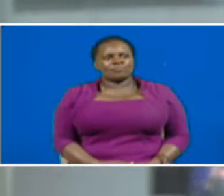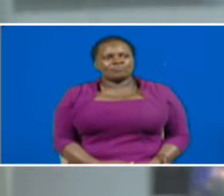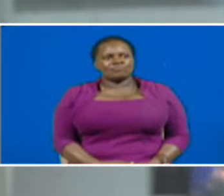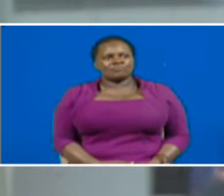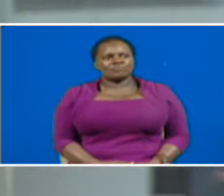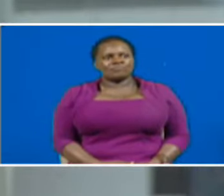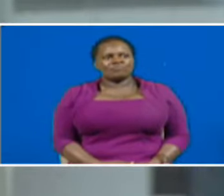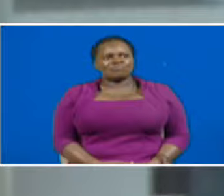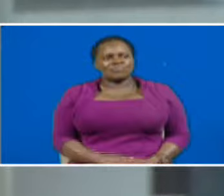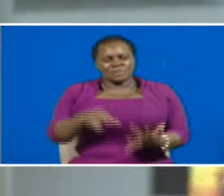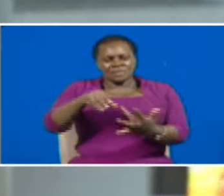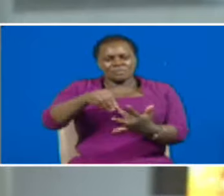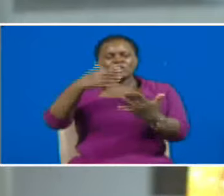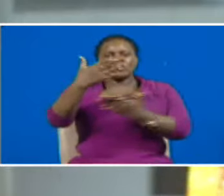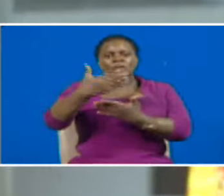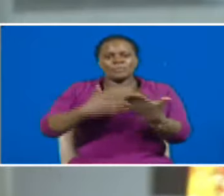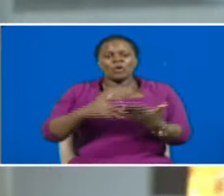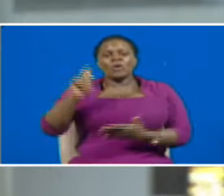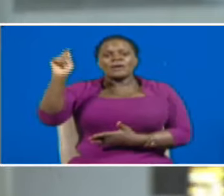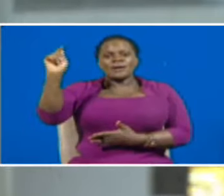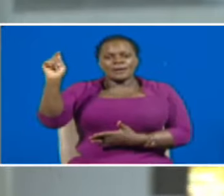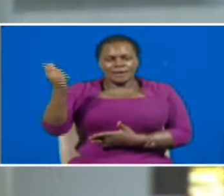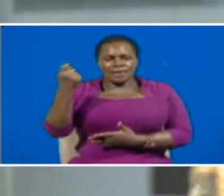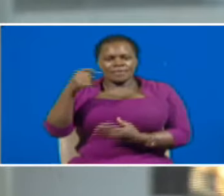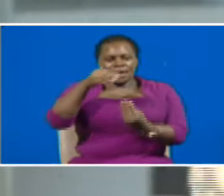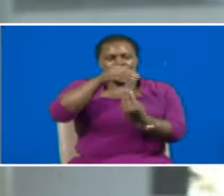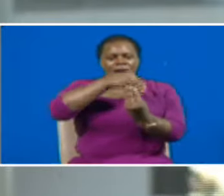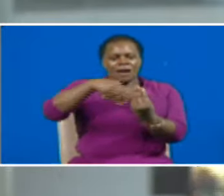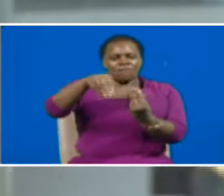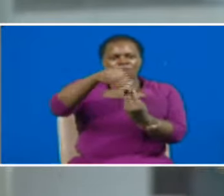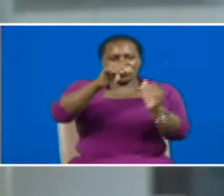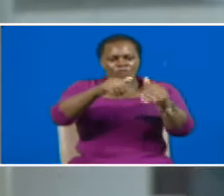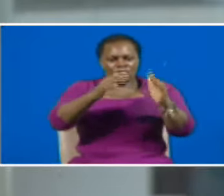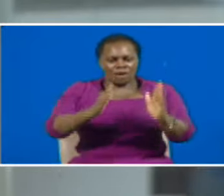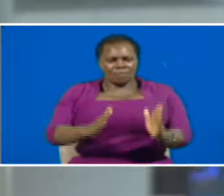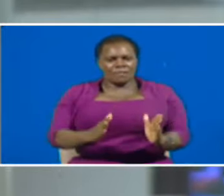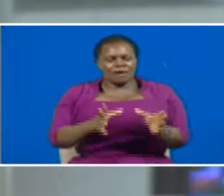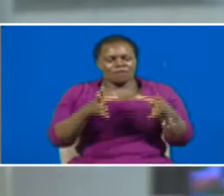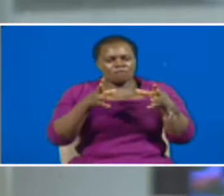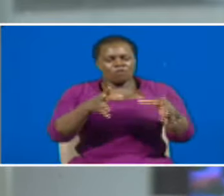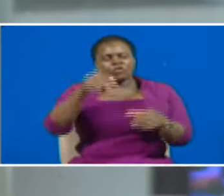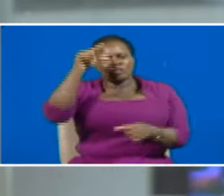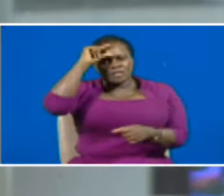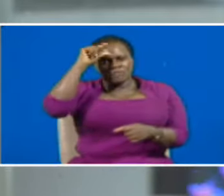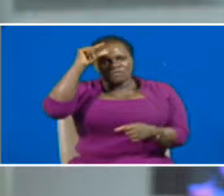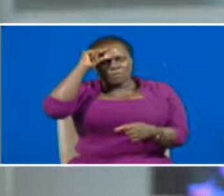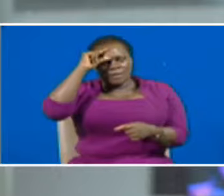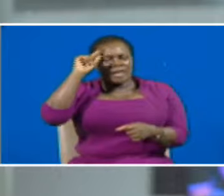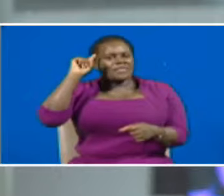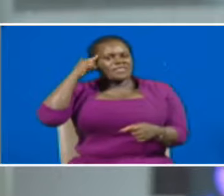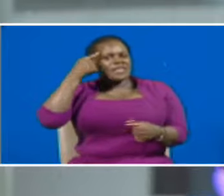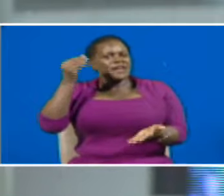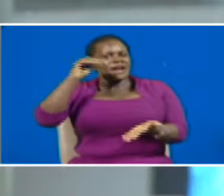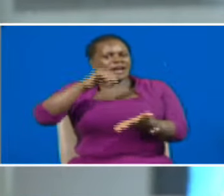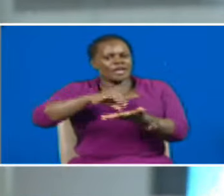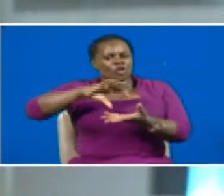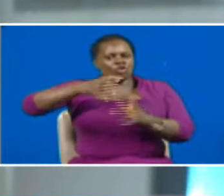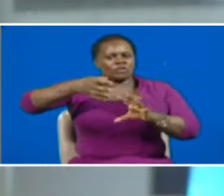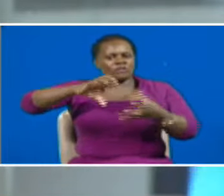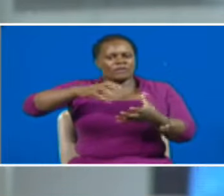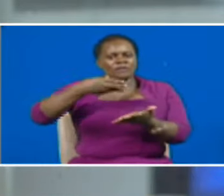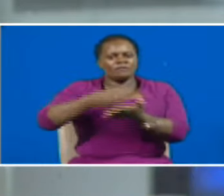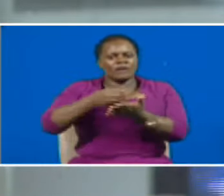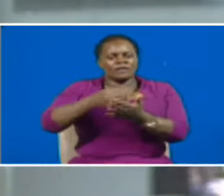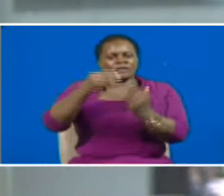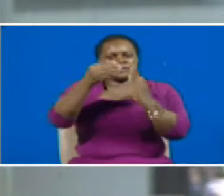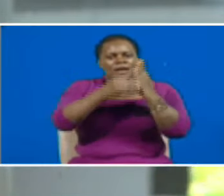All right, on to that special report where Kenya's avocado farmers have forced the government to relook at the controversial Finance